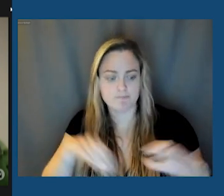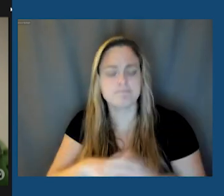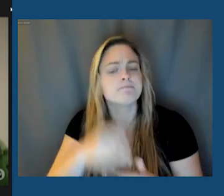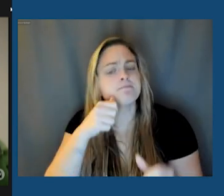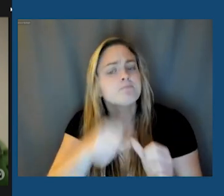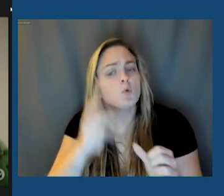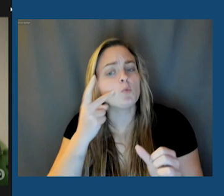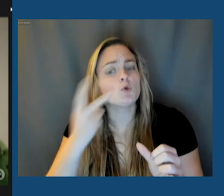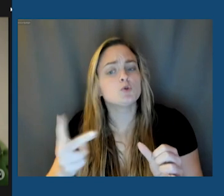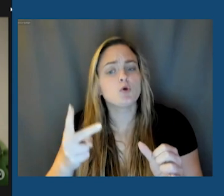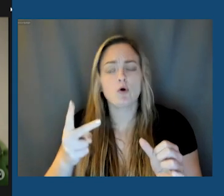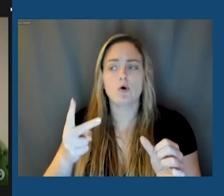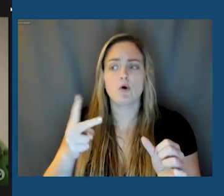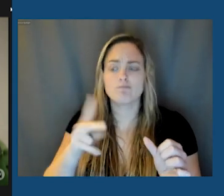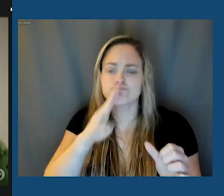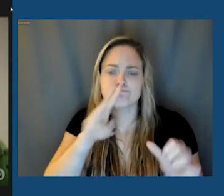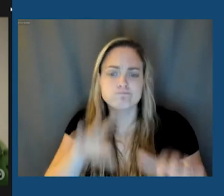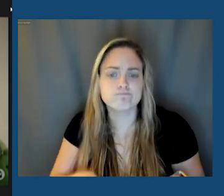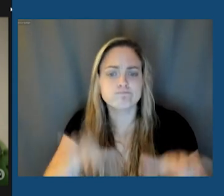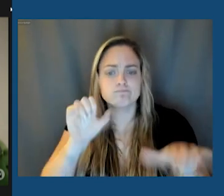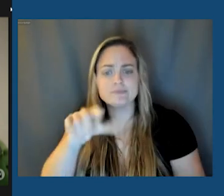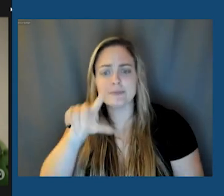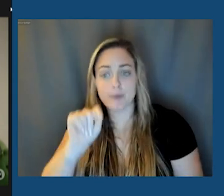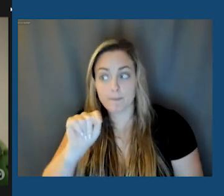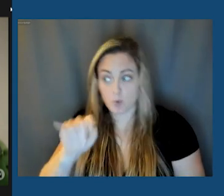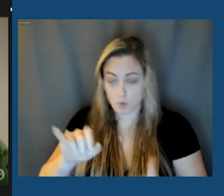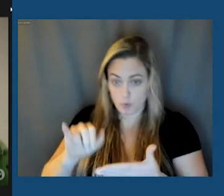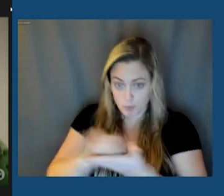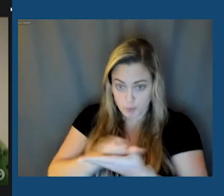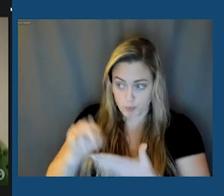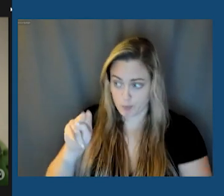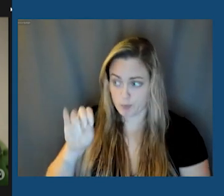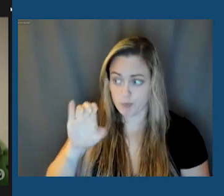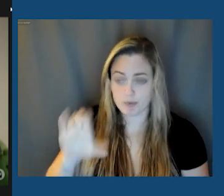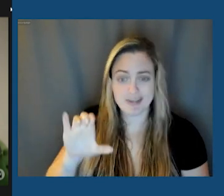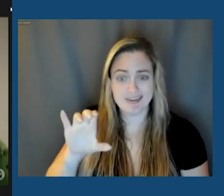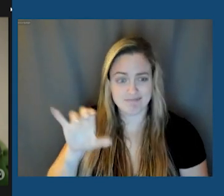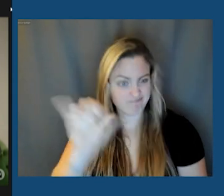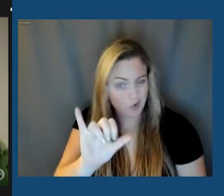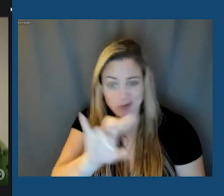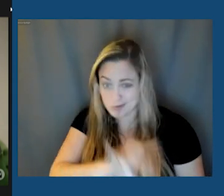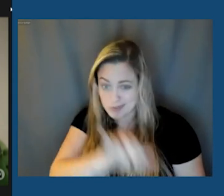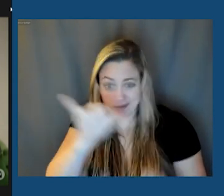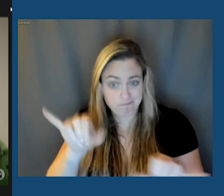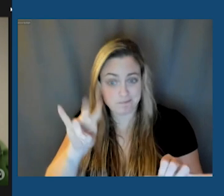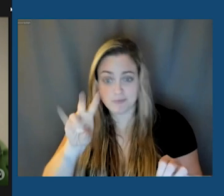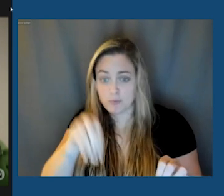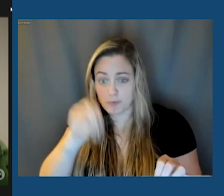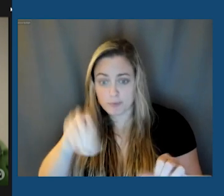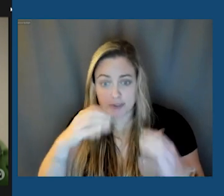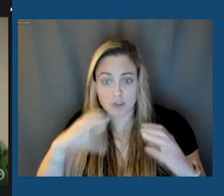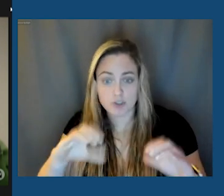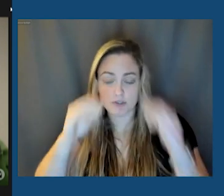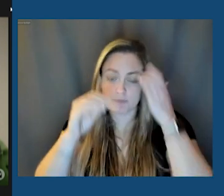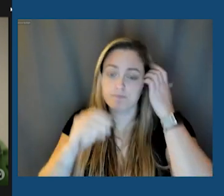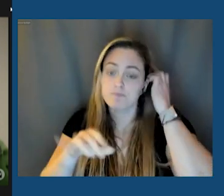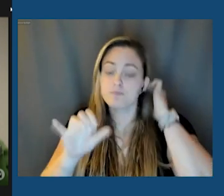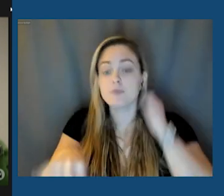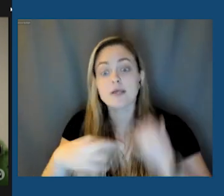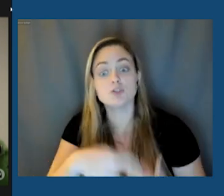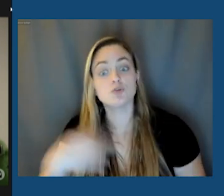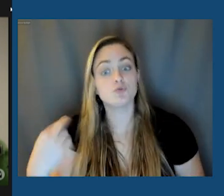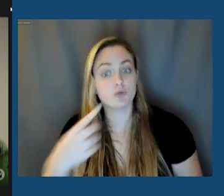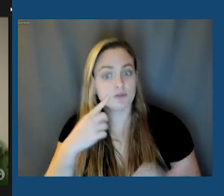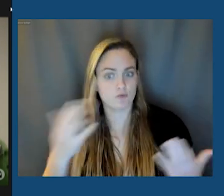flash flooding in September in New York City? That also had a 70% chance of flash flooding. So that's the risk level we're dealing with